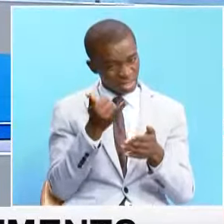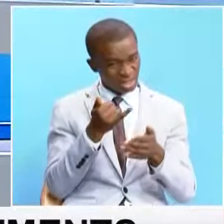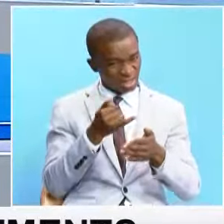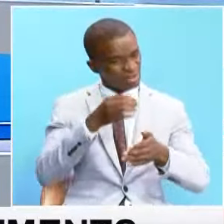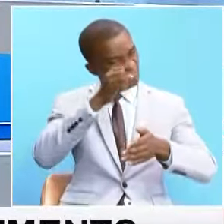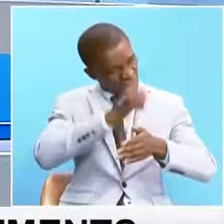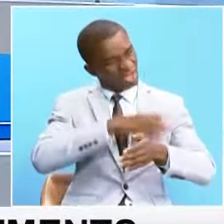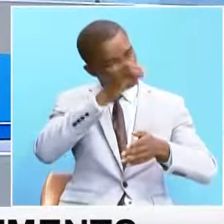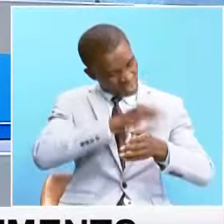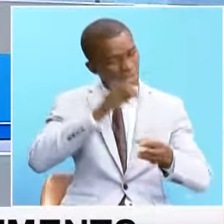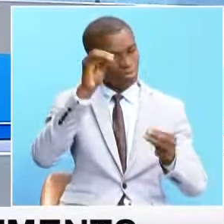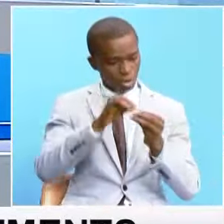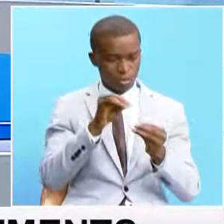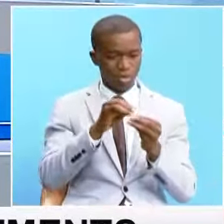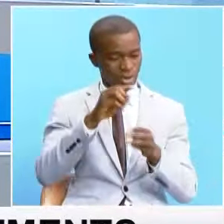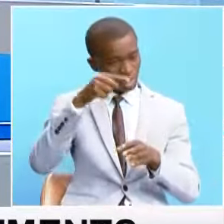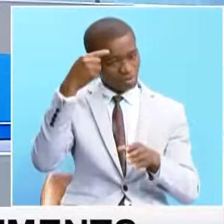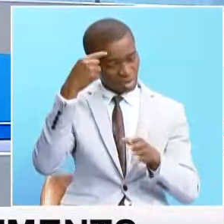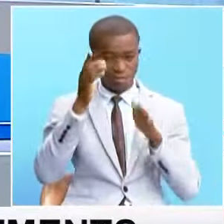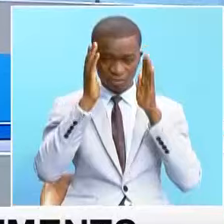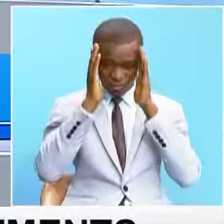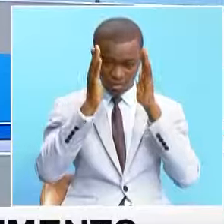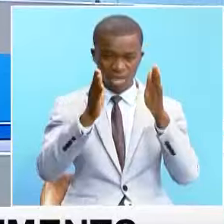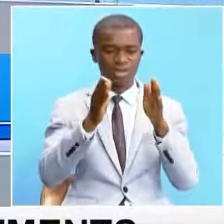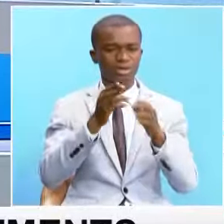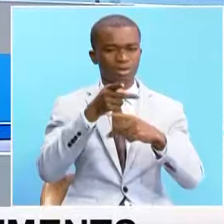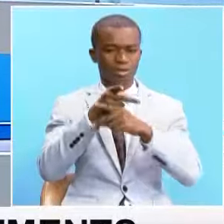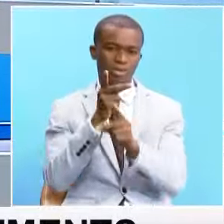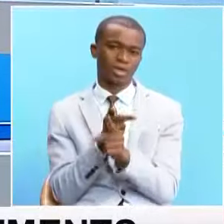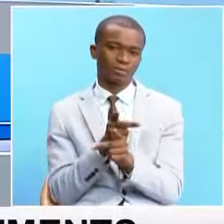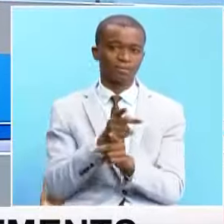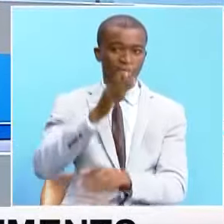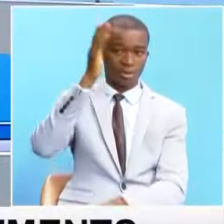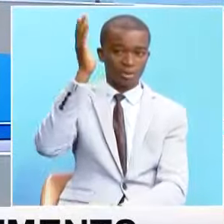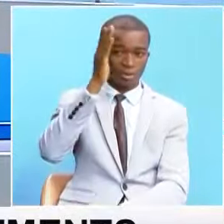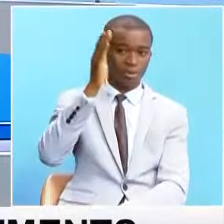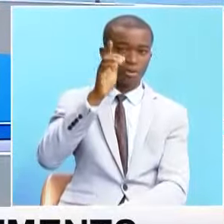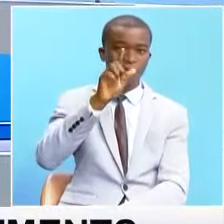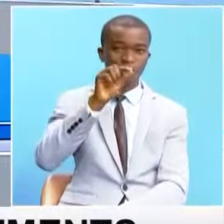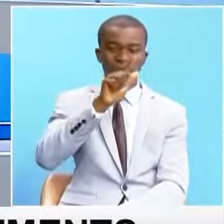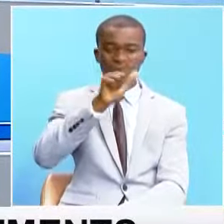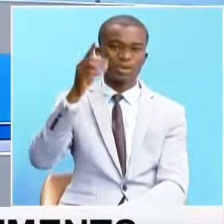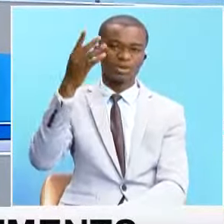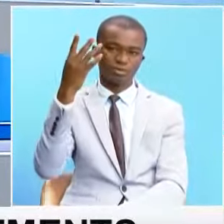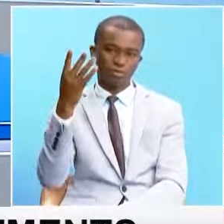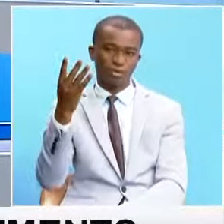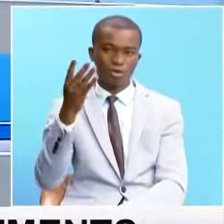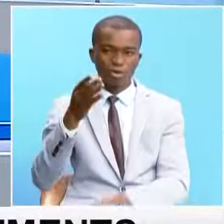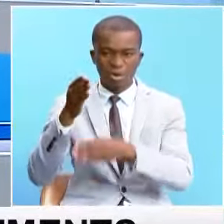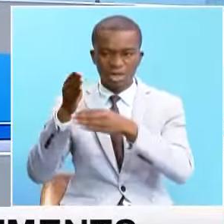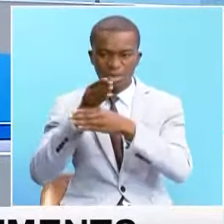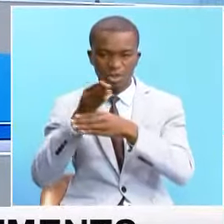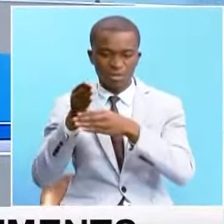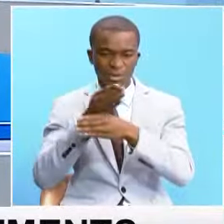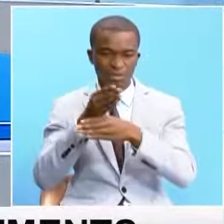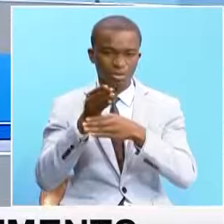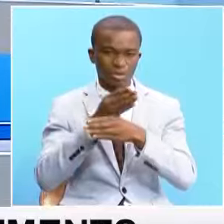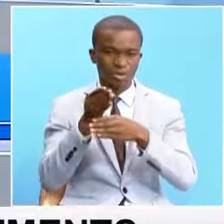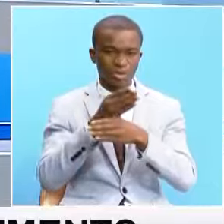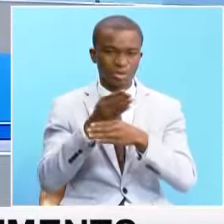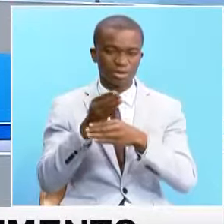is focused on production. He was speaking at the 2024 Forum of Jiangxi Enterprises on Trade